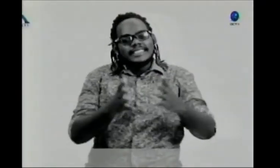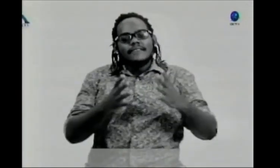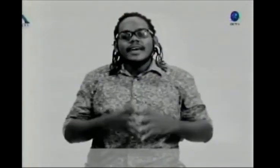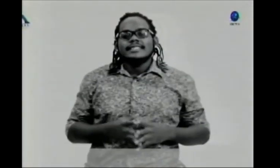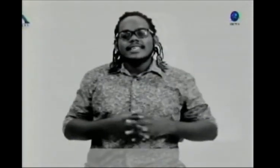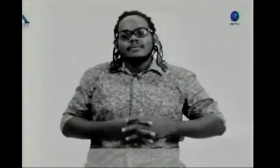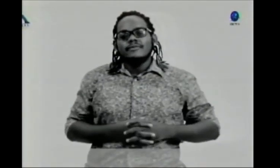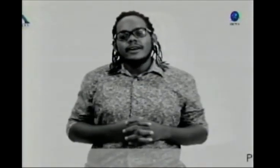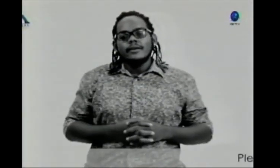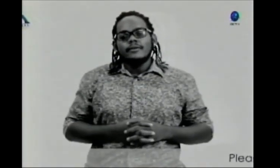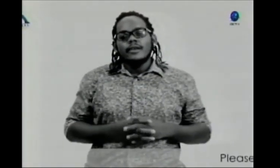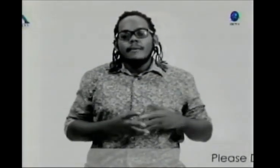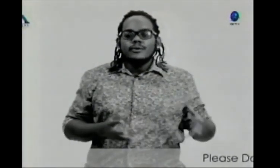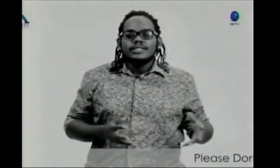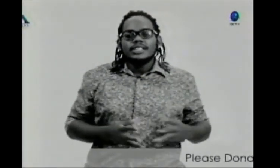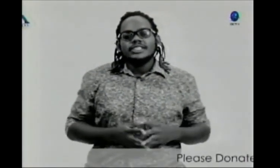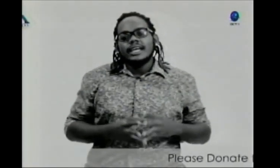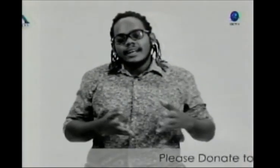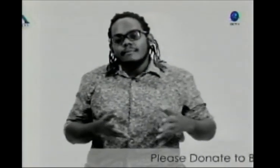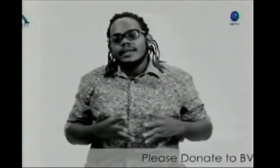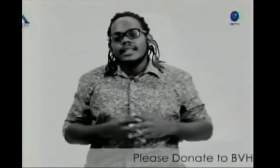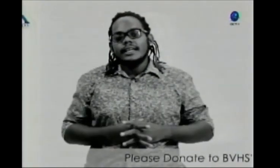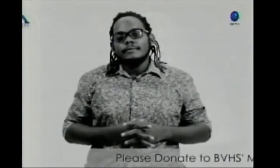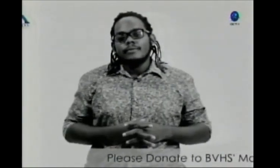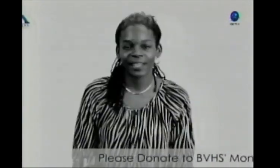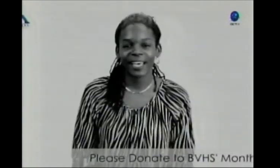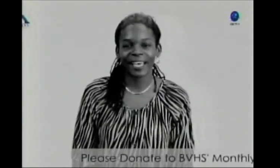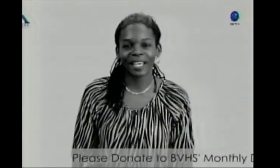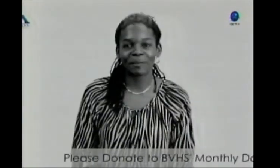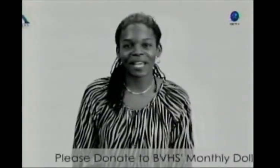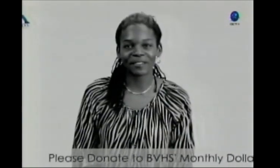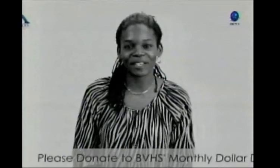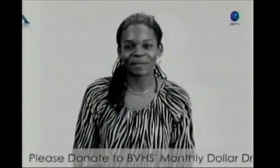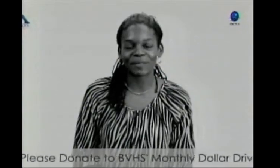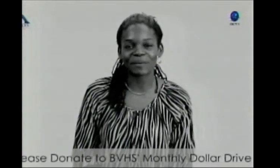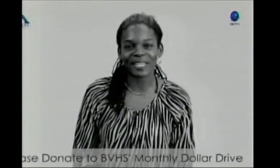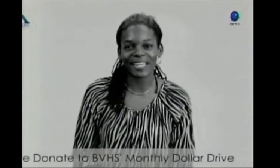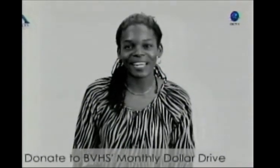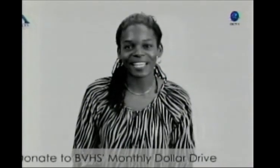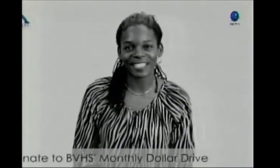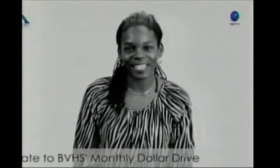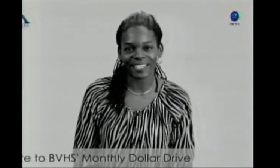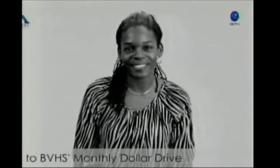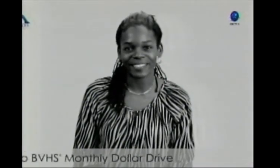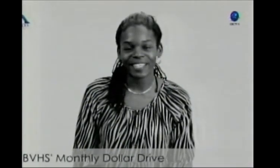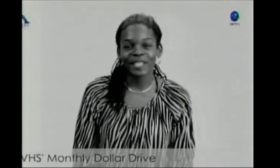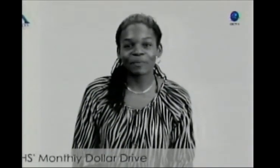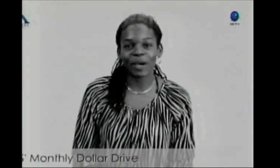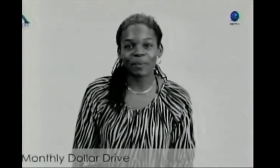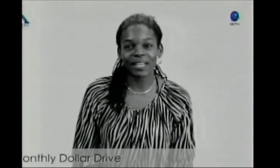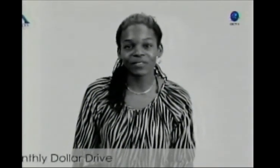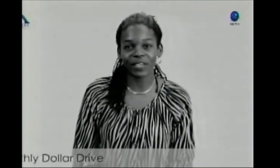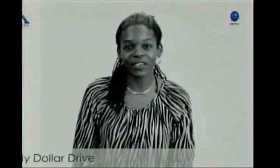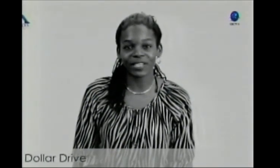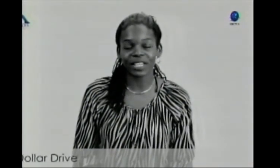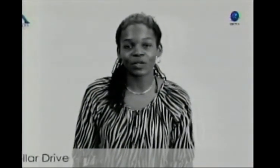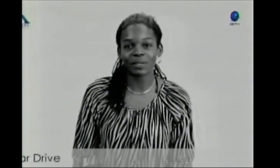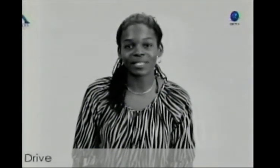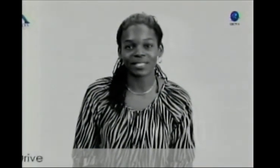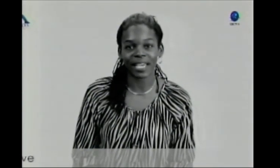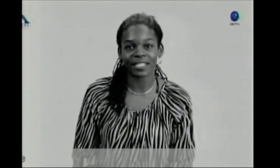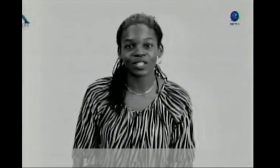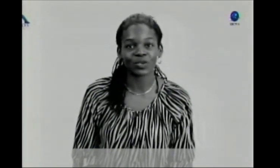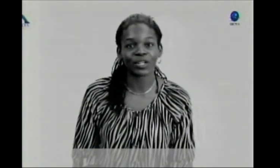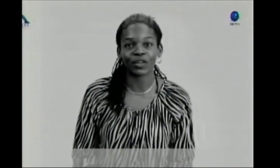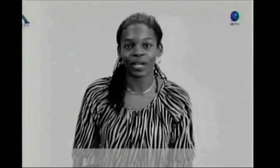This is Seth at Selberville, musician and comedian. Hi, I'm Nadia Phillips, comedian and entertainer. The Barbados Vagrants and